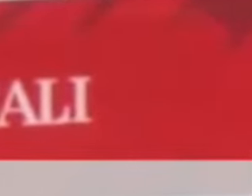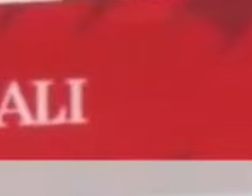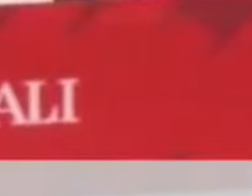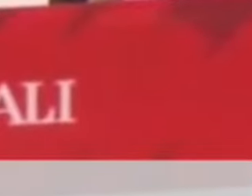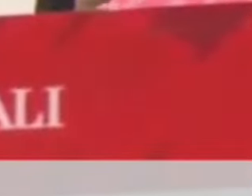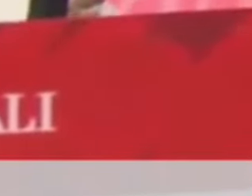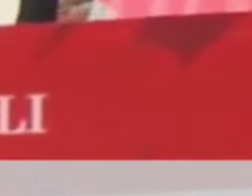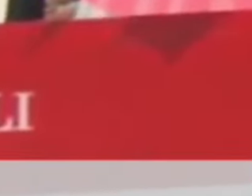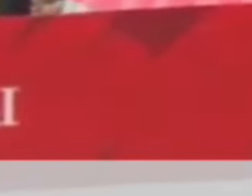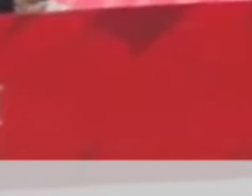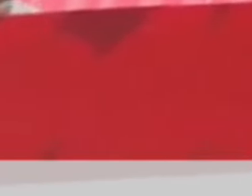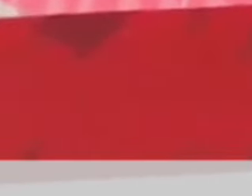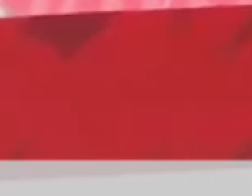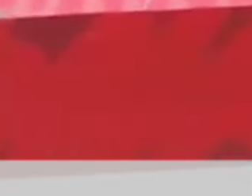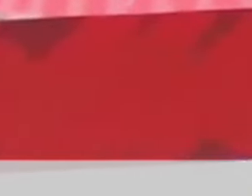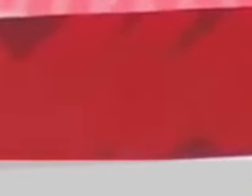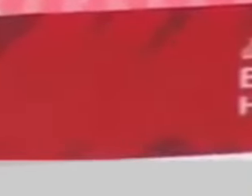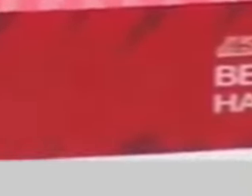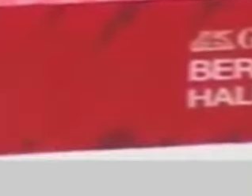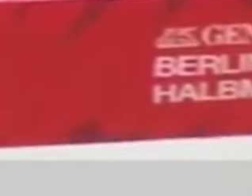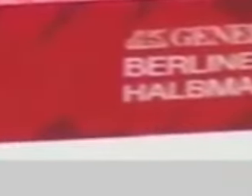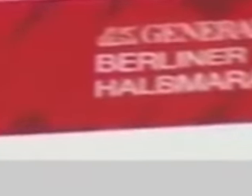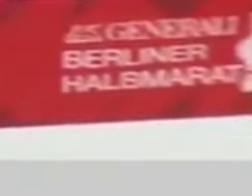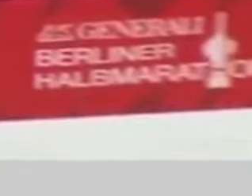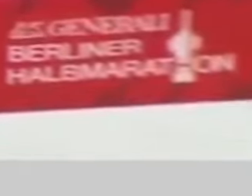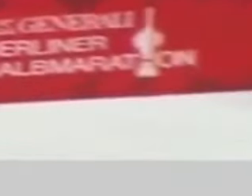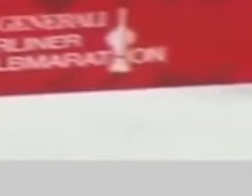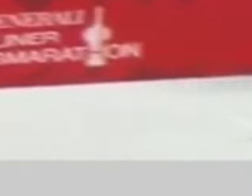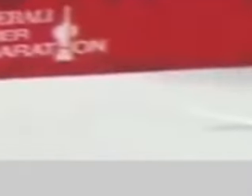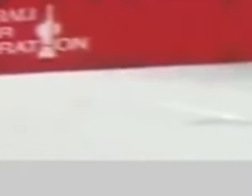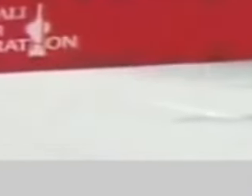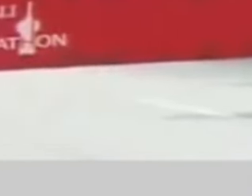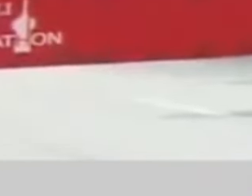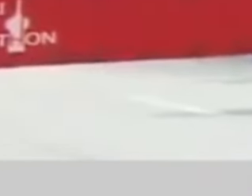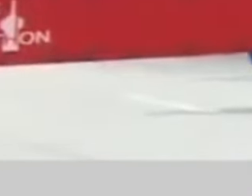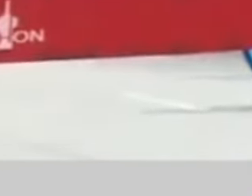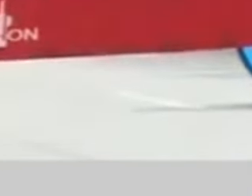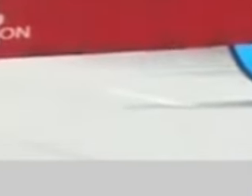Coming up in sports, Kenyans dominate the Berlin and Madrid half marathon.